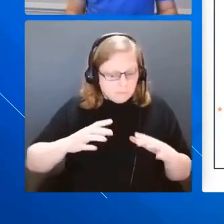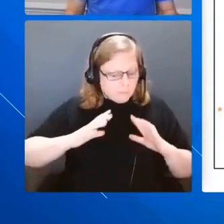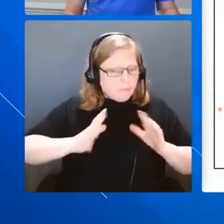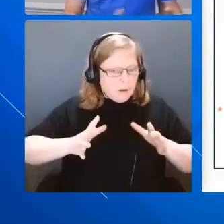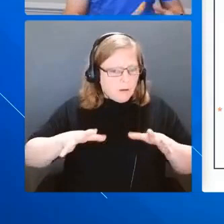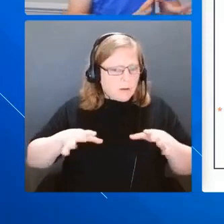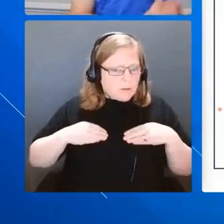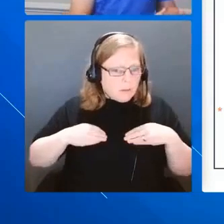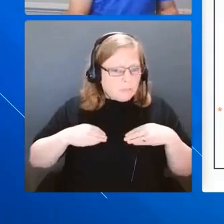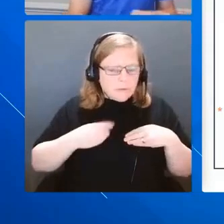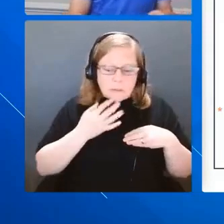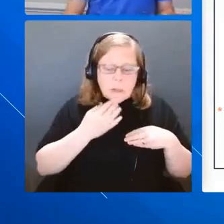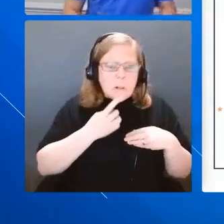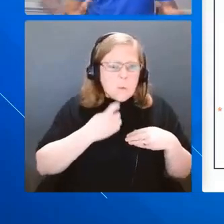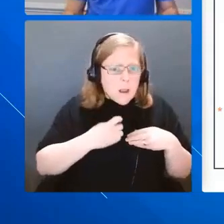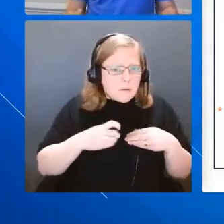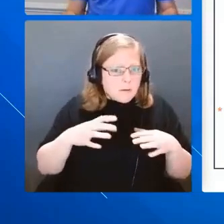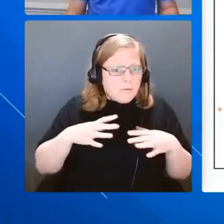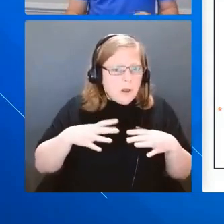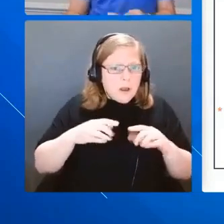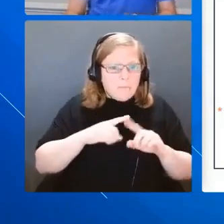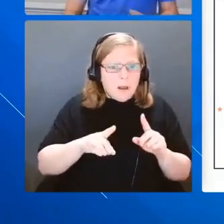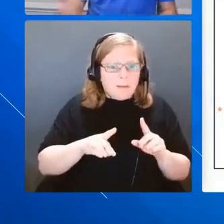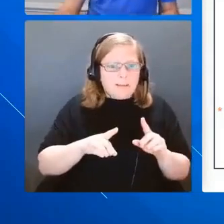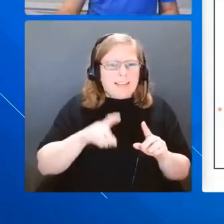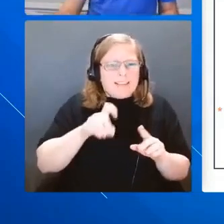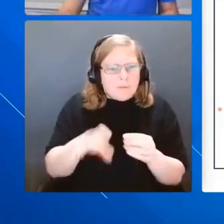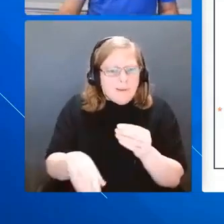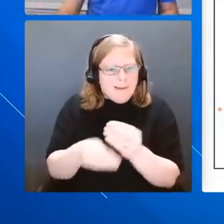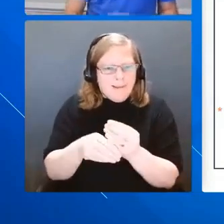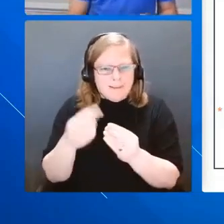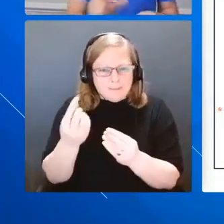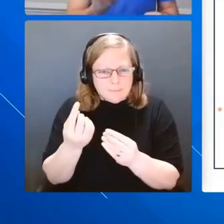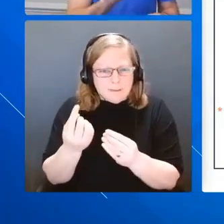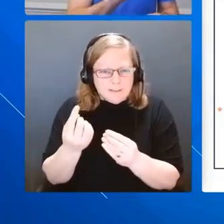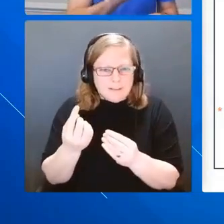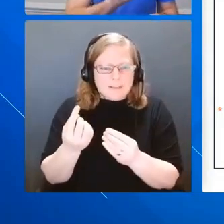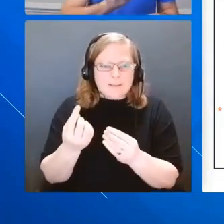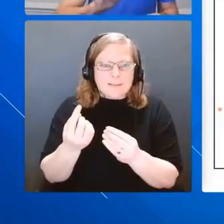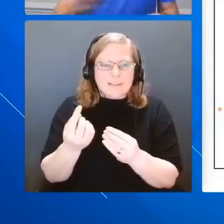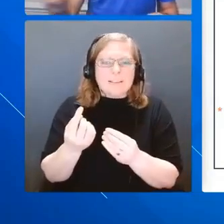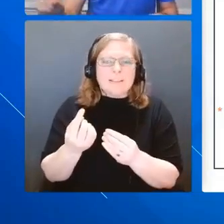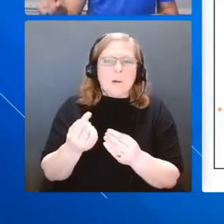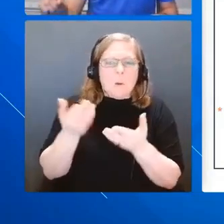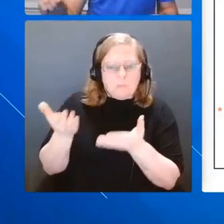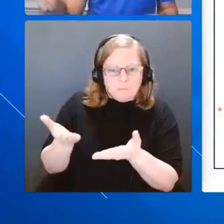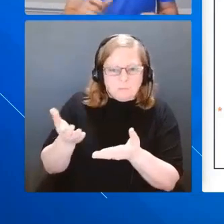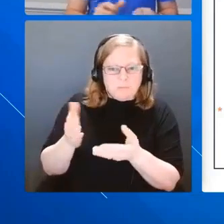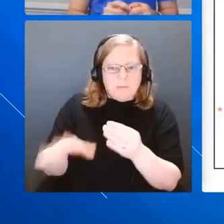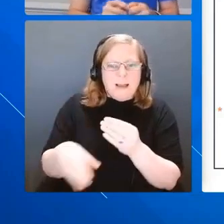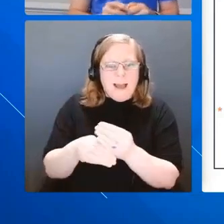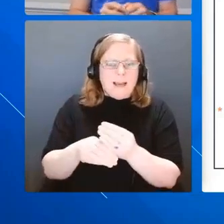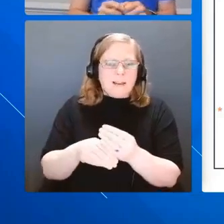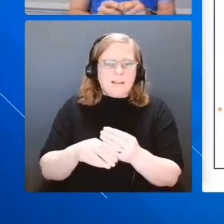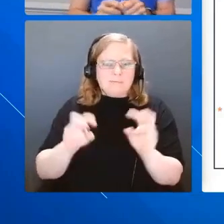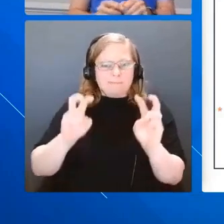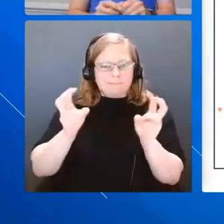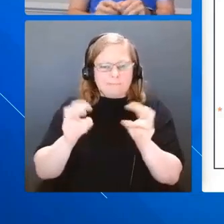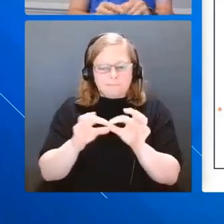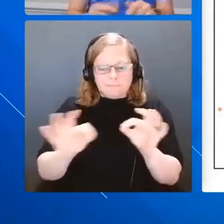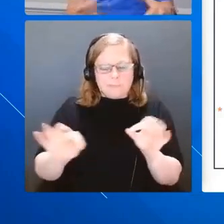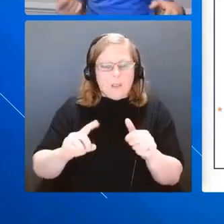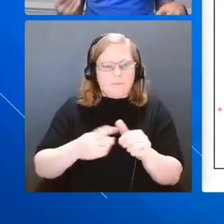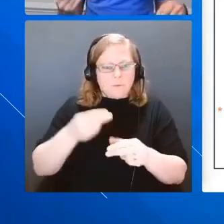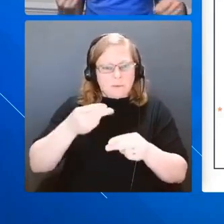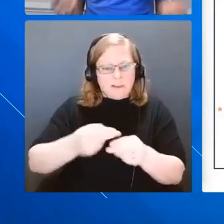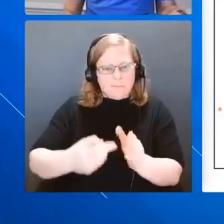is okay. Colors are okay, but not just the color. So in this case, we added text of first name is required underneath the field. So